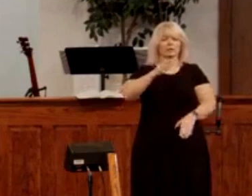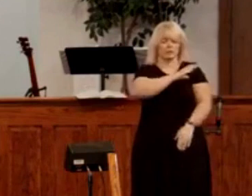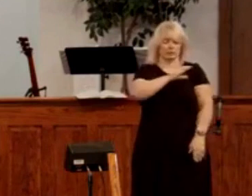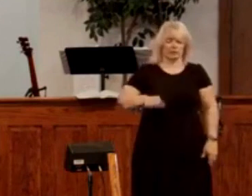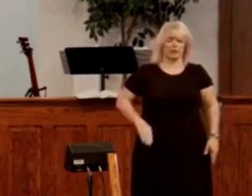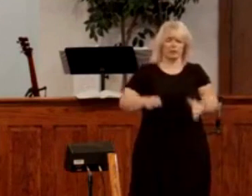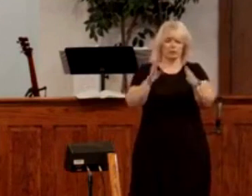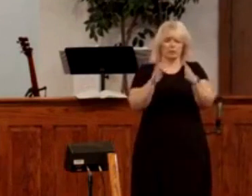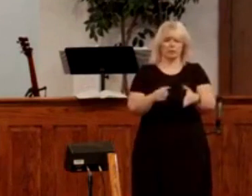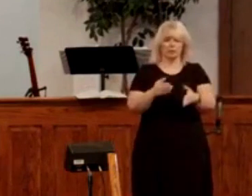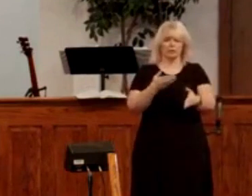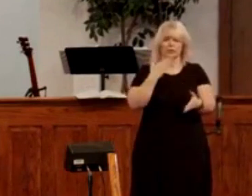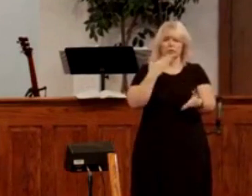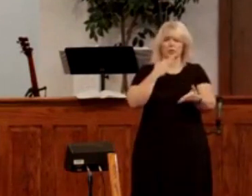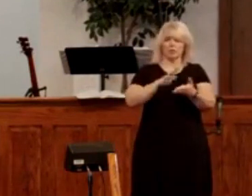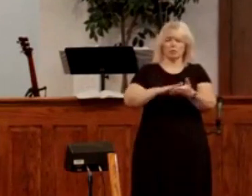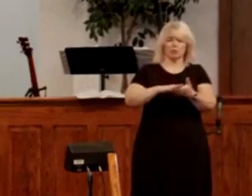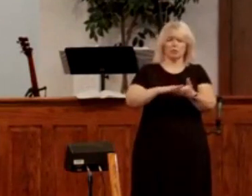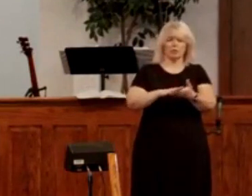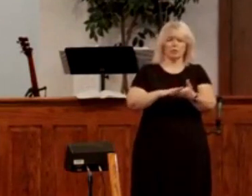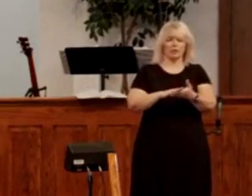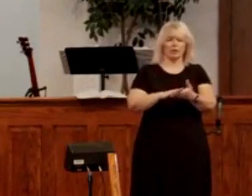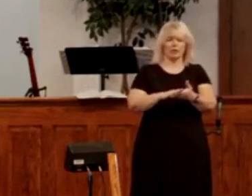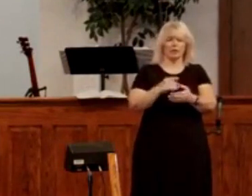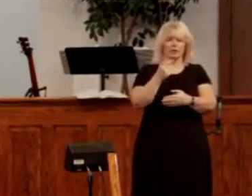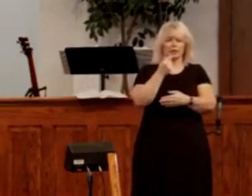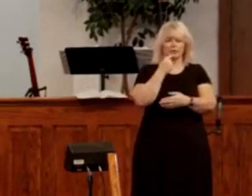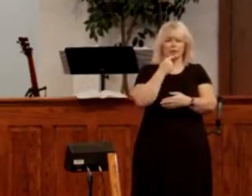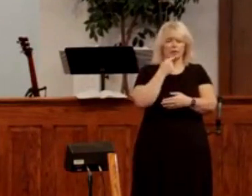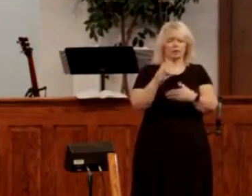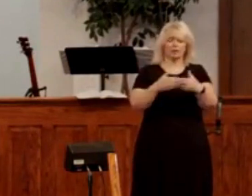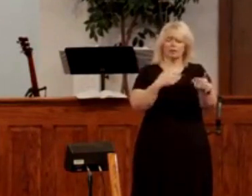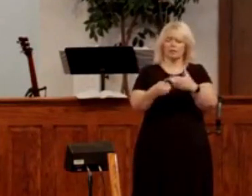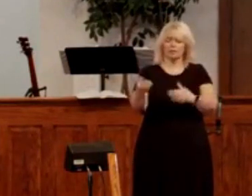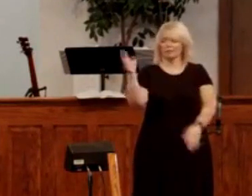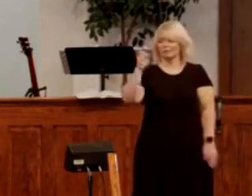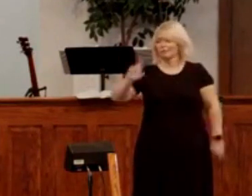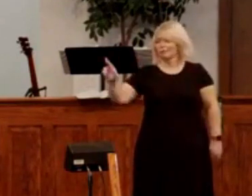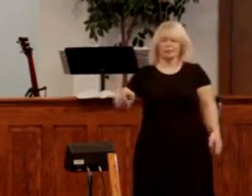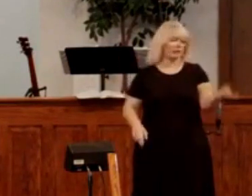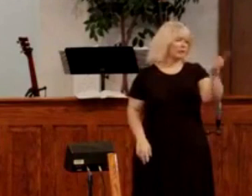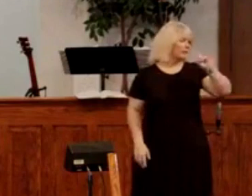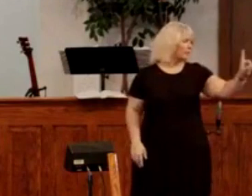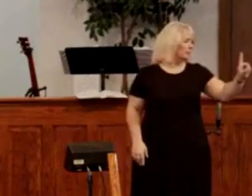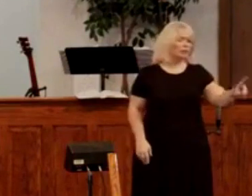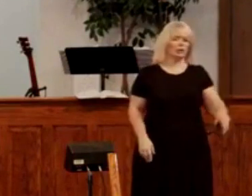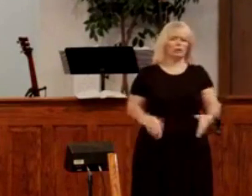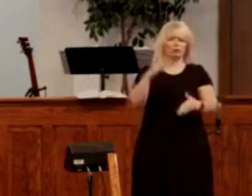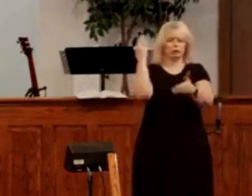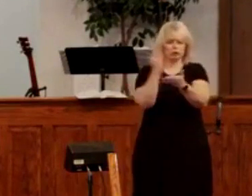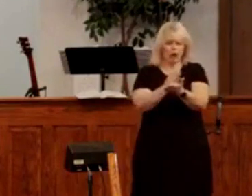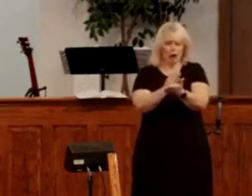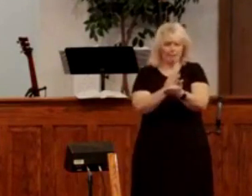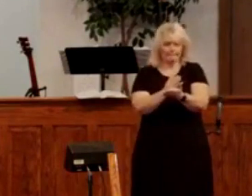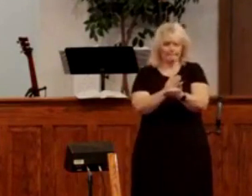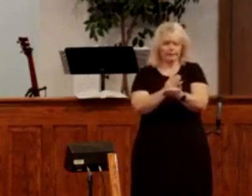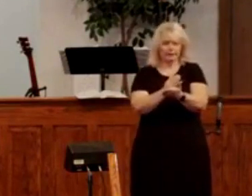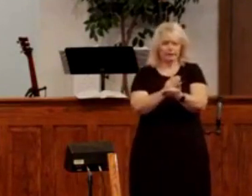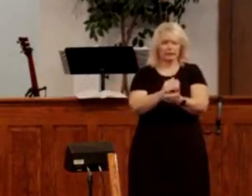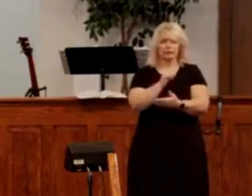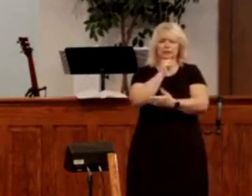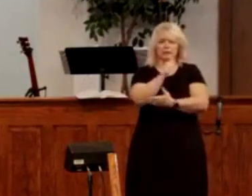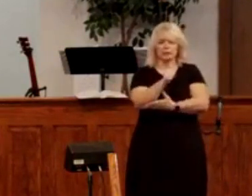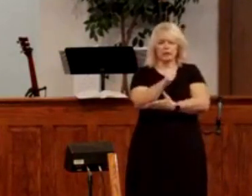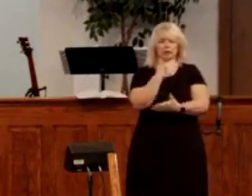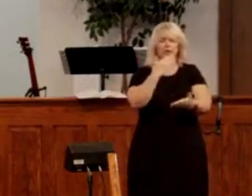and you're bad-mouthing or insulting a government official, I don't care if you're Republican or Democrat, stop it. That's not a